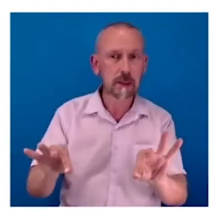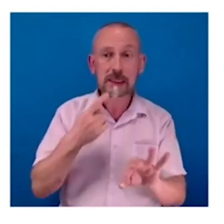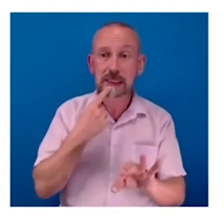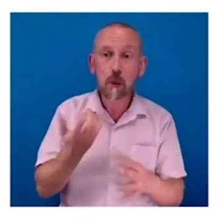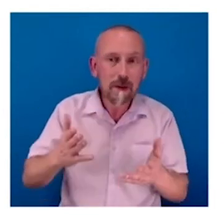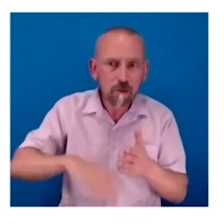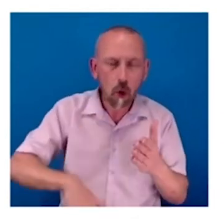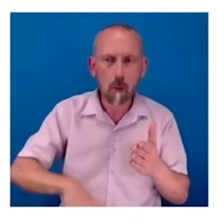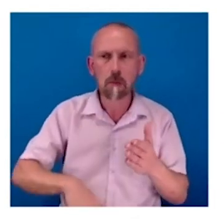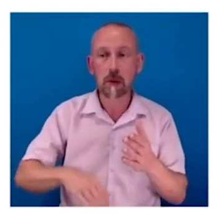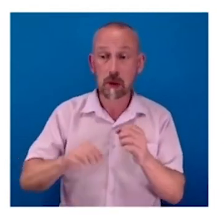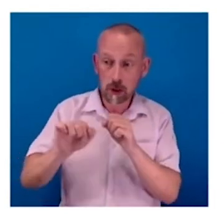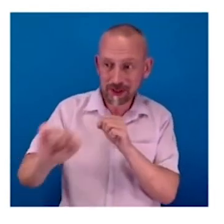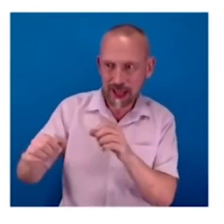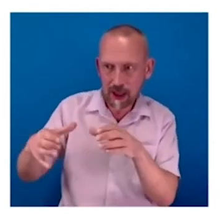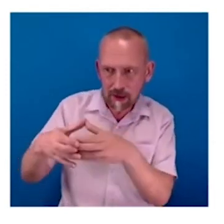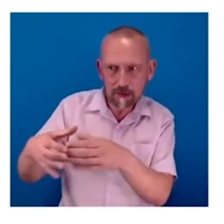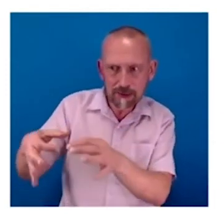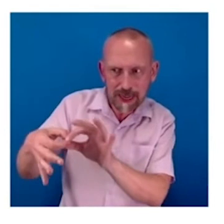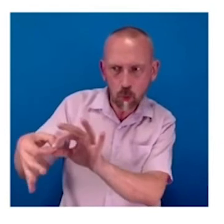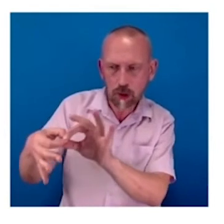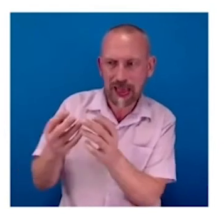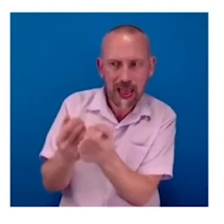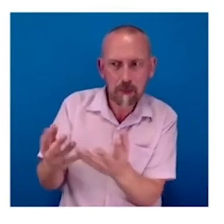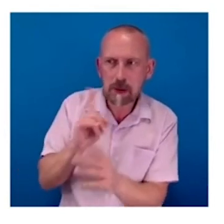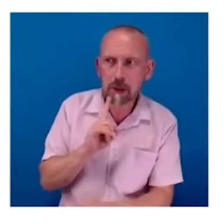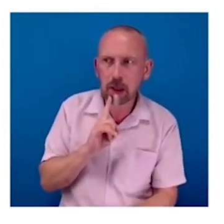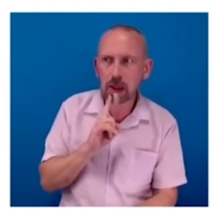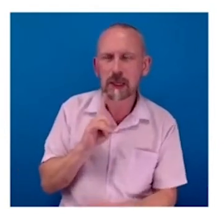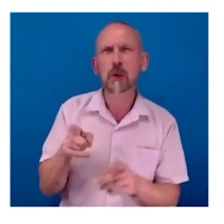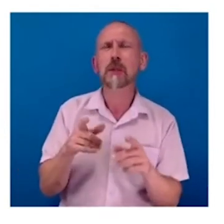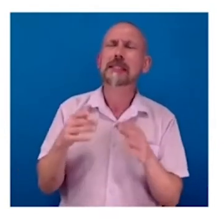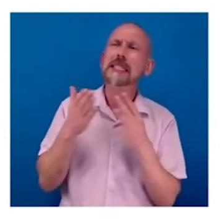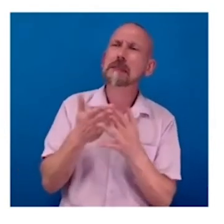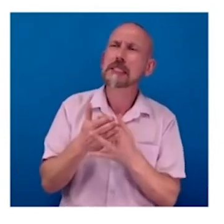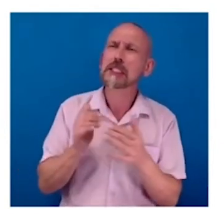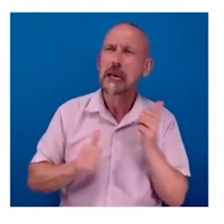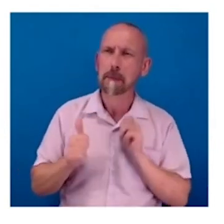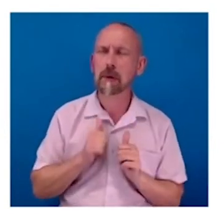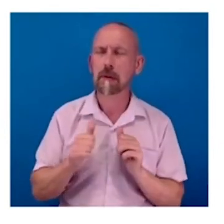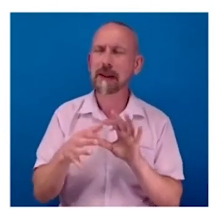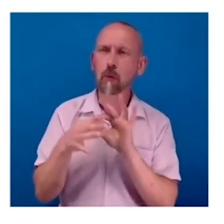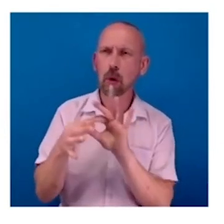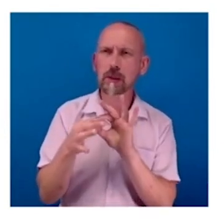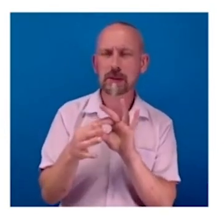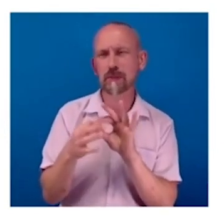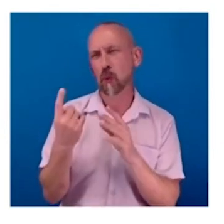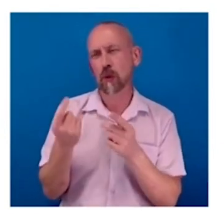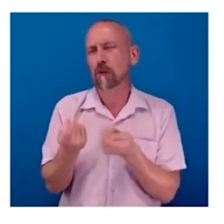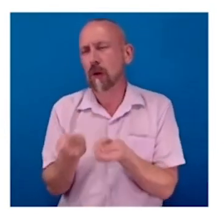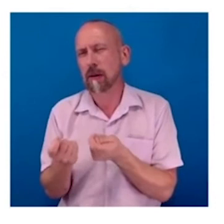their network. These were accessibility champions networks, and largely they were the people coordinating those networks. It wasn't only that,